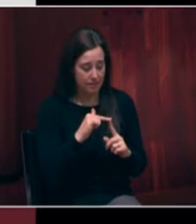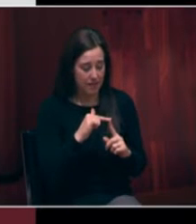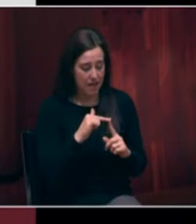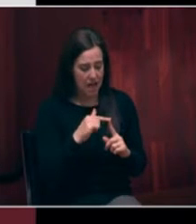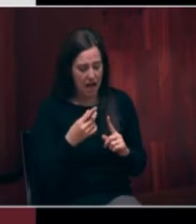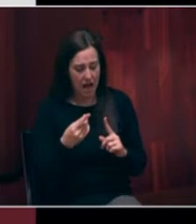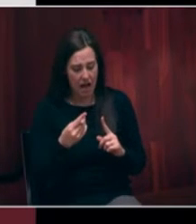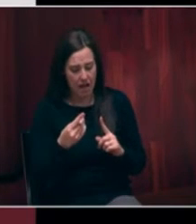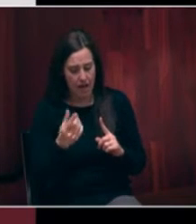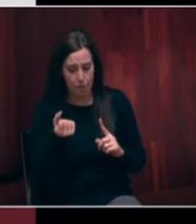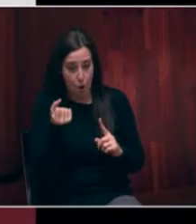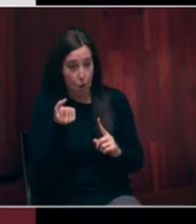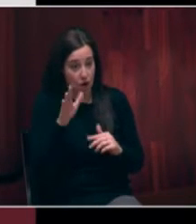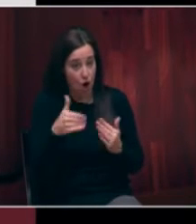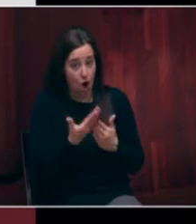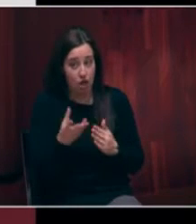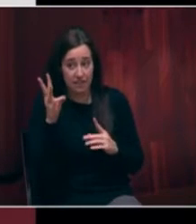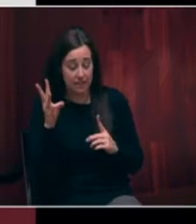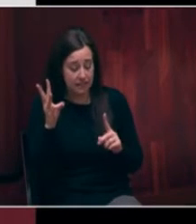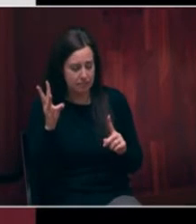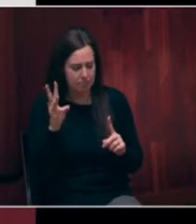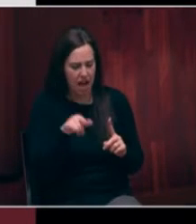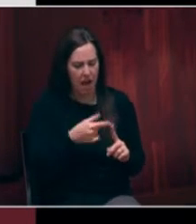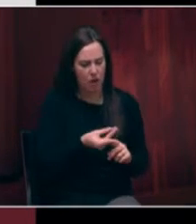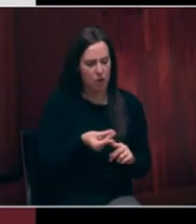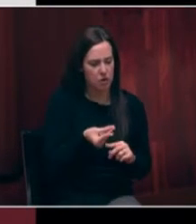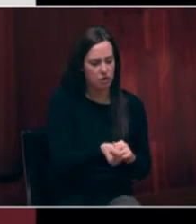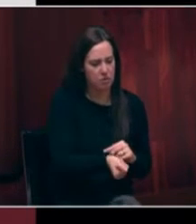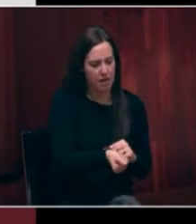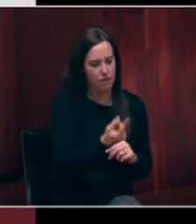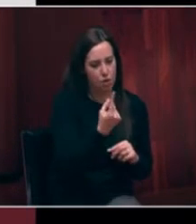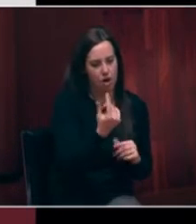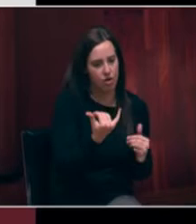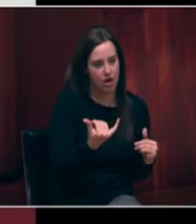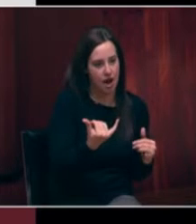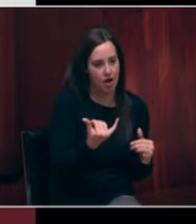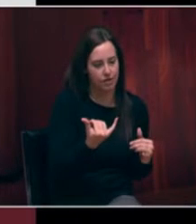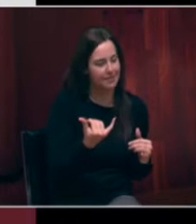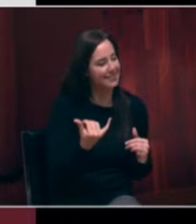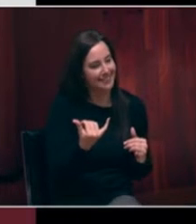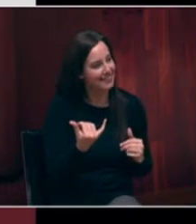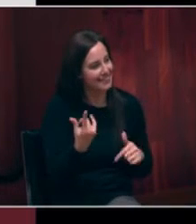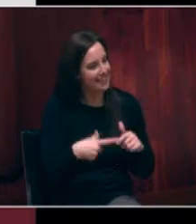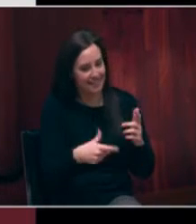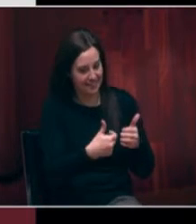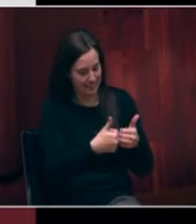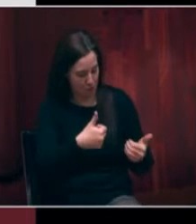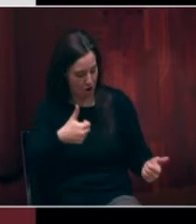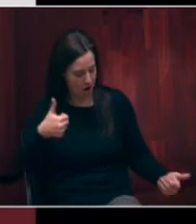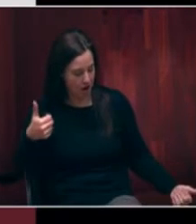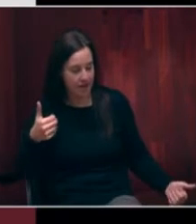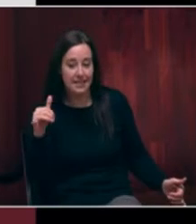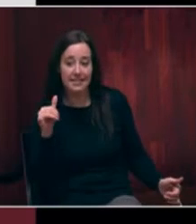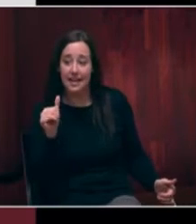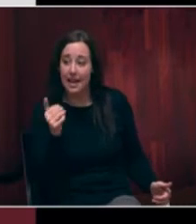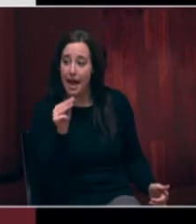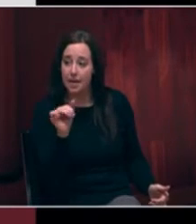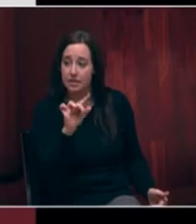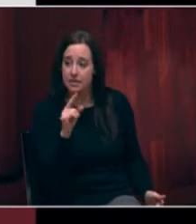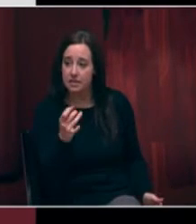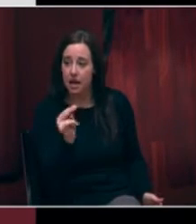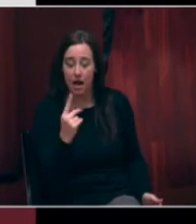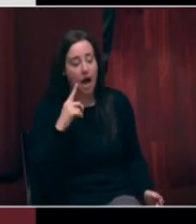now. We can't separate that transaction, right? So it'd be like you going to Amazon and going, I'm buying